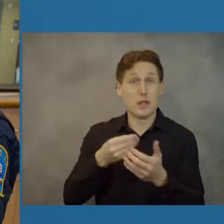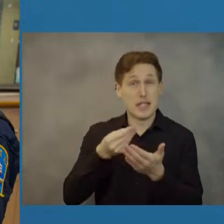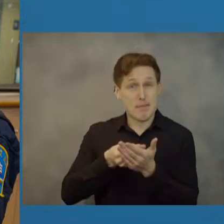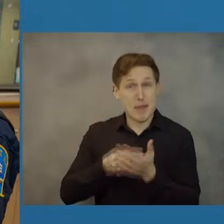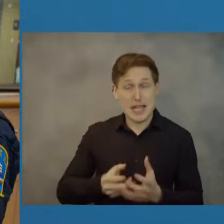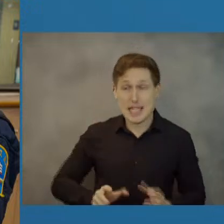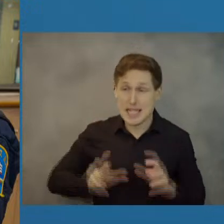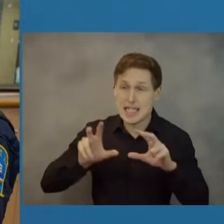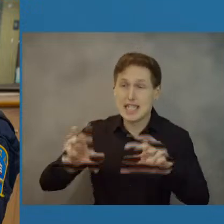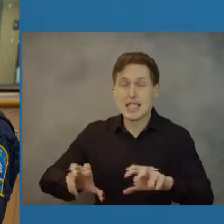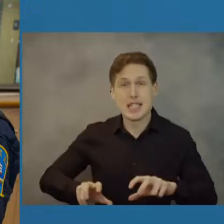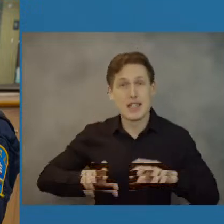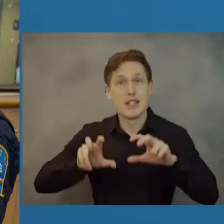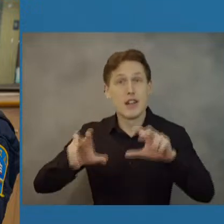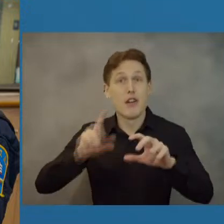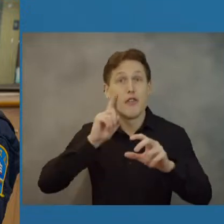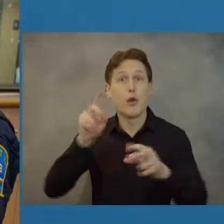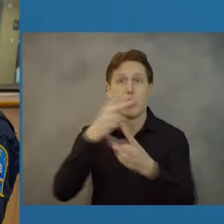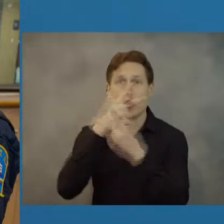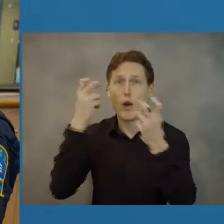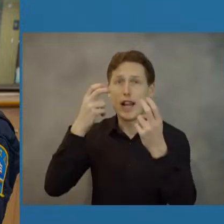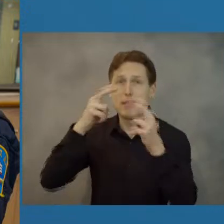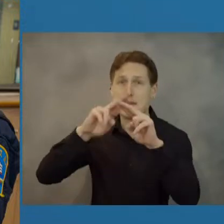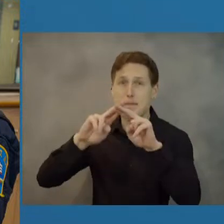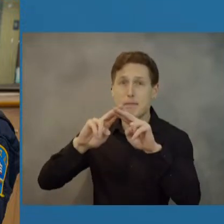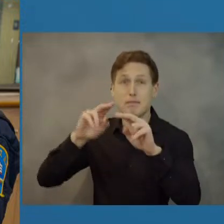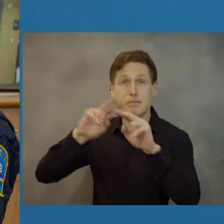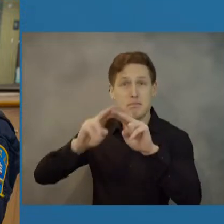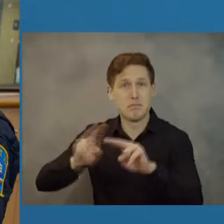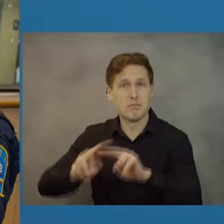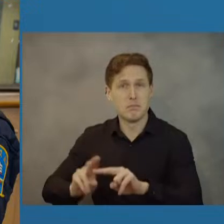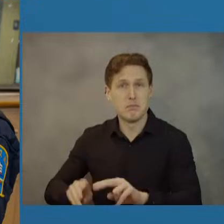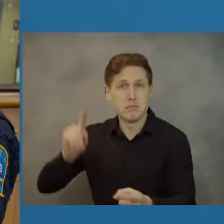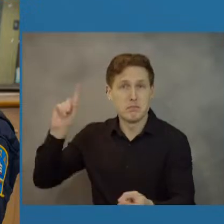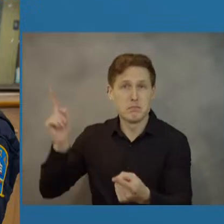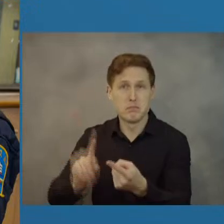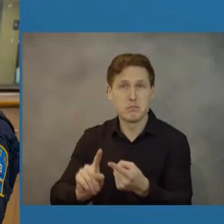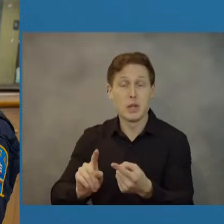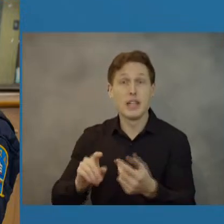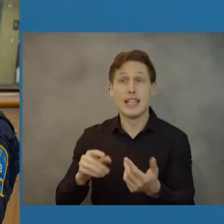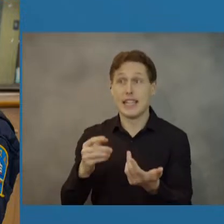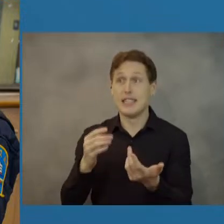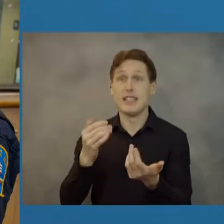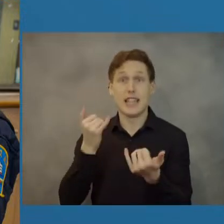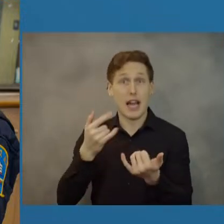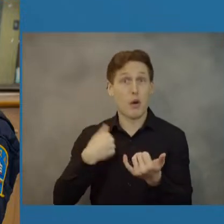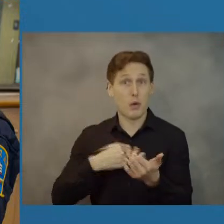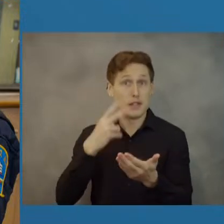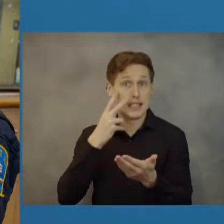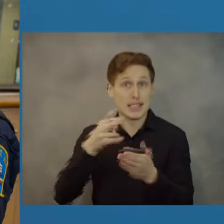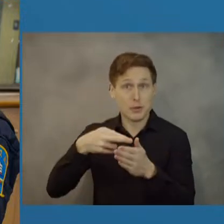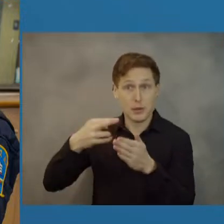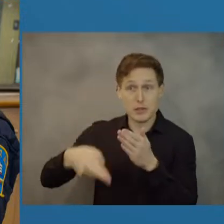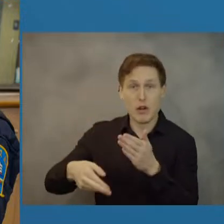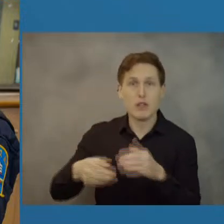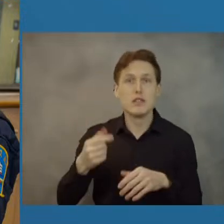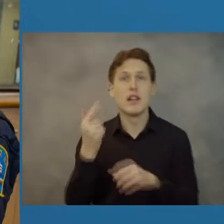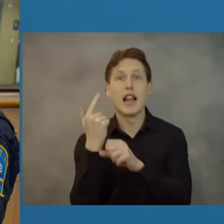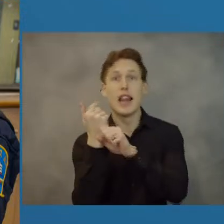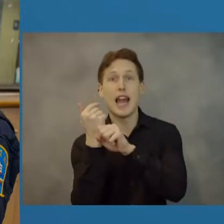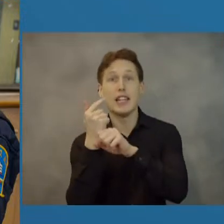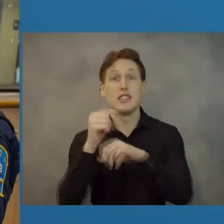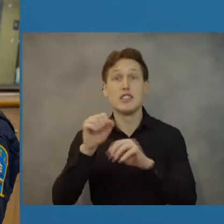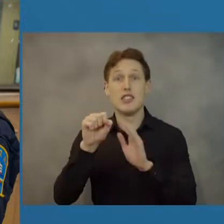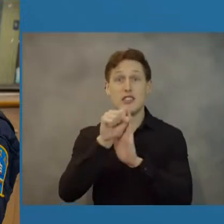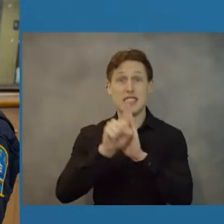crime, and it's paying off. Last year, shootings statewide reached their lowest point in more than a decade. And